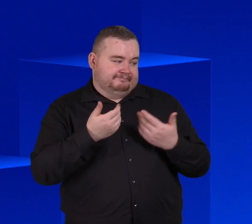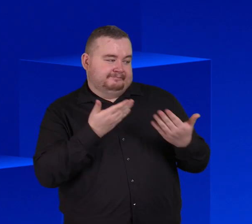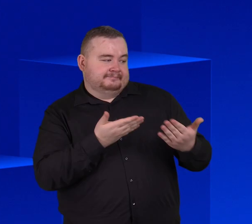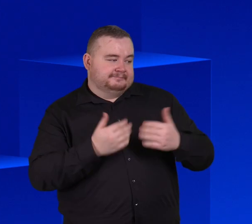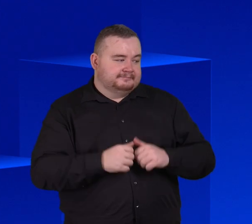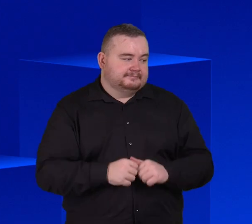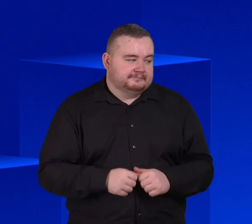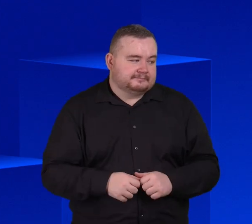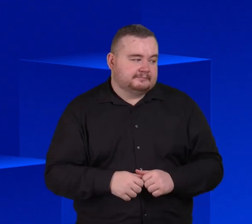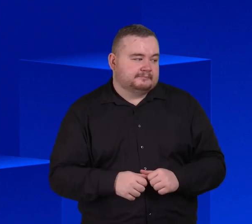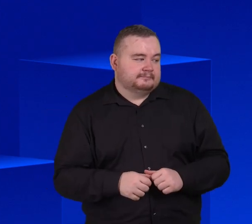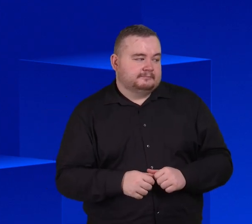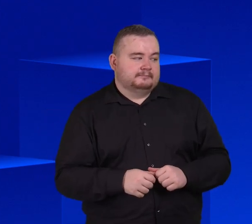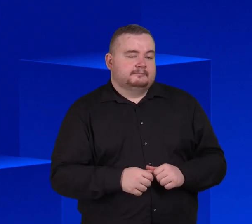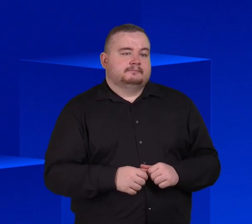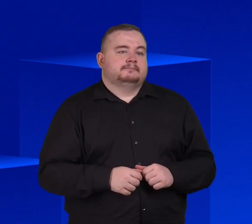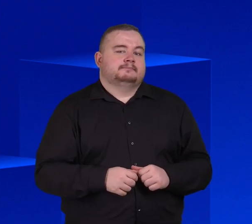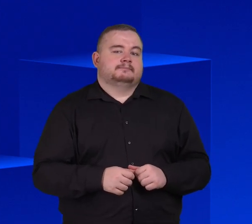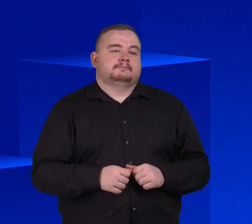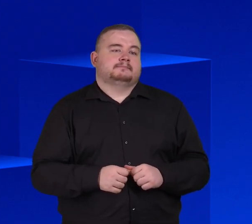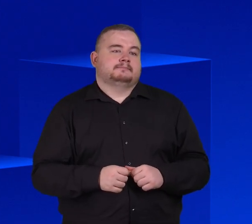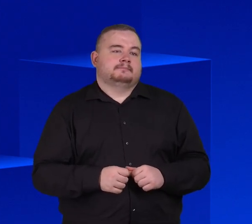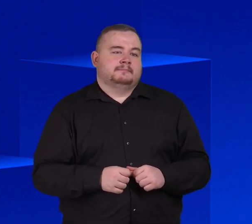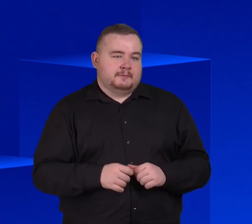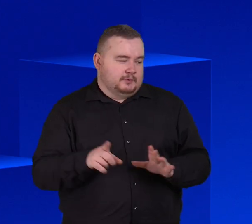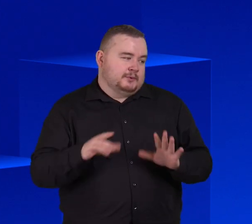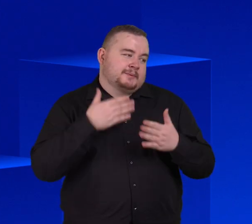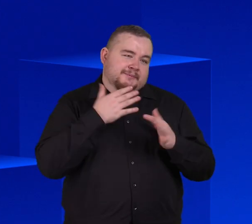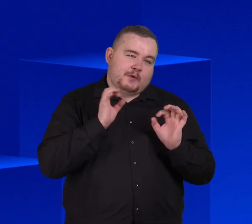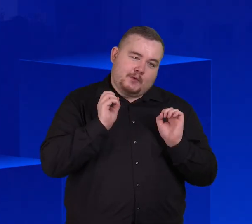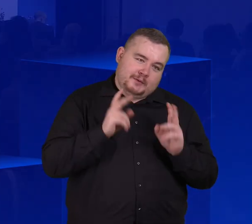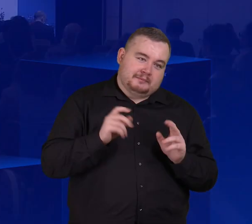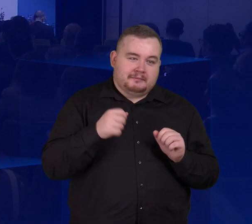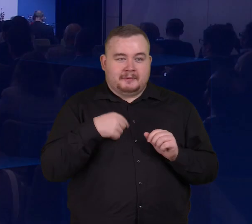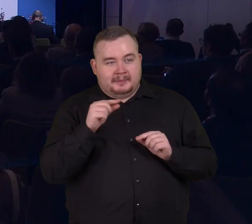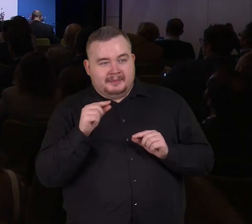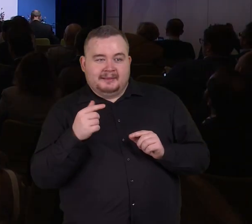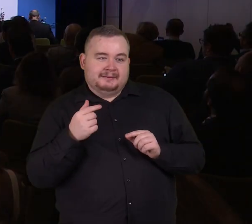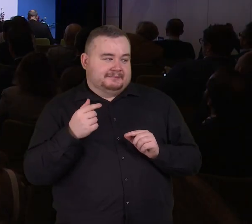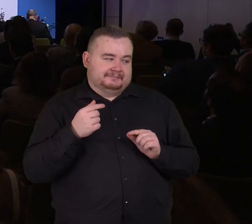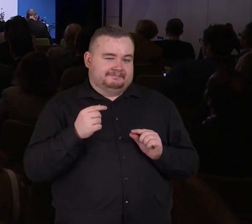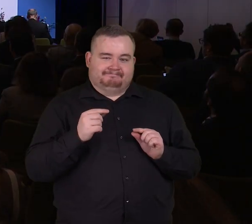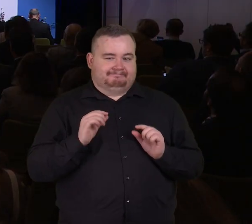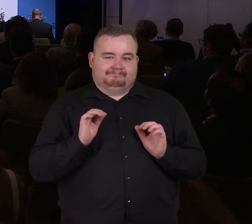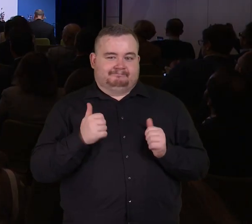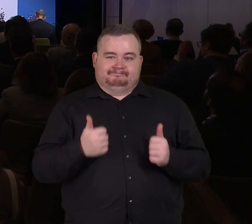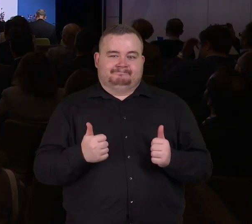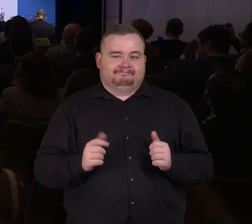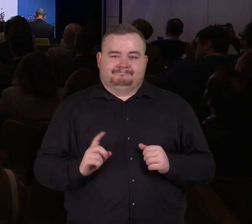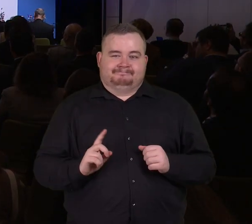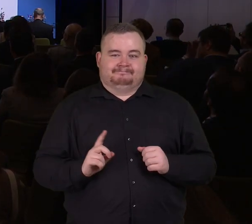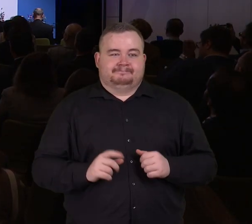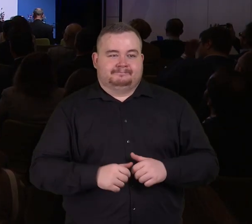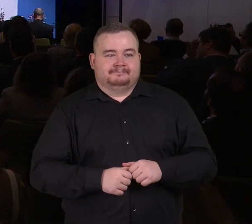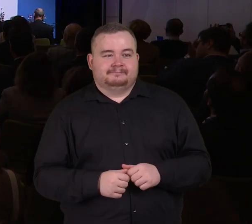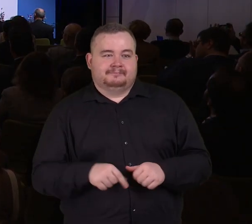I know that might be unfair, made it here in Kraków, as you see on the slide, but I will explain